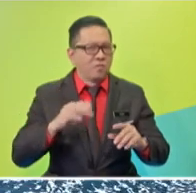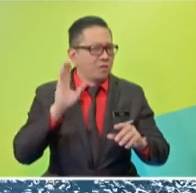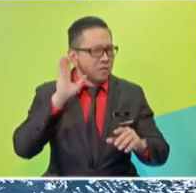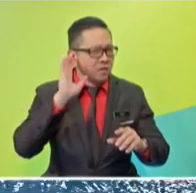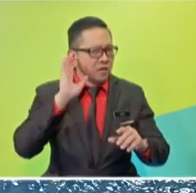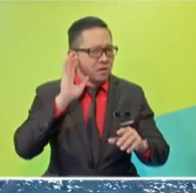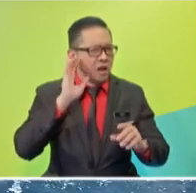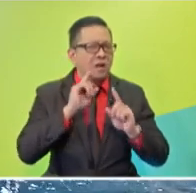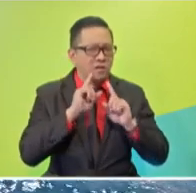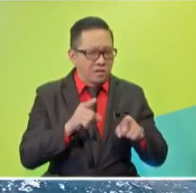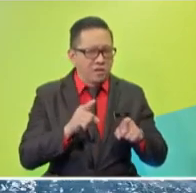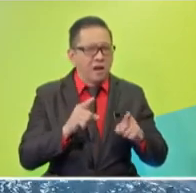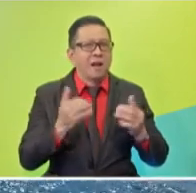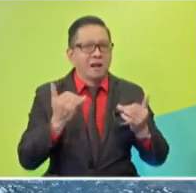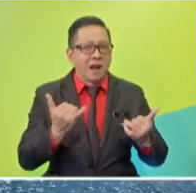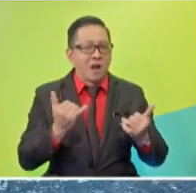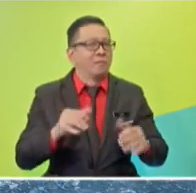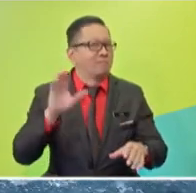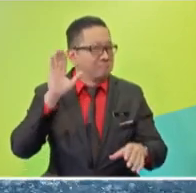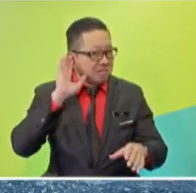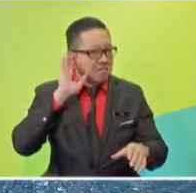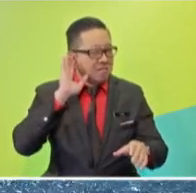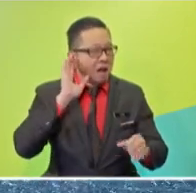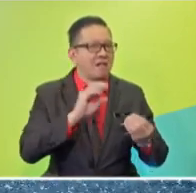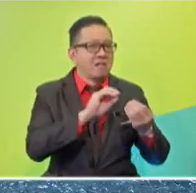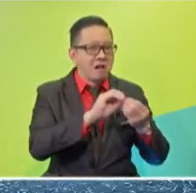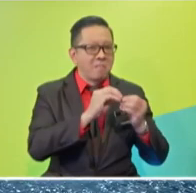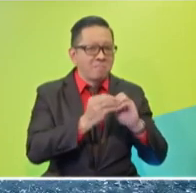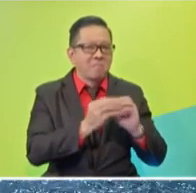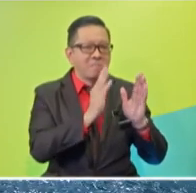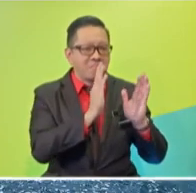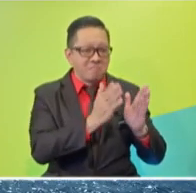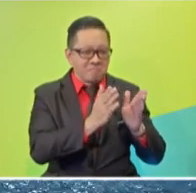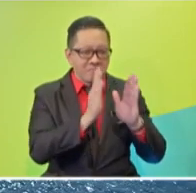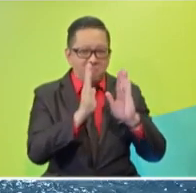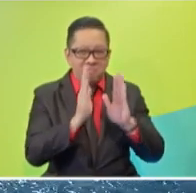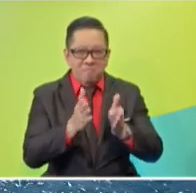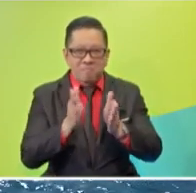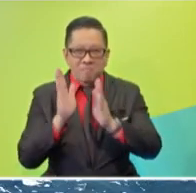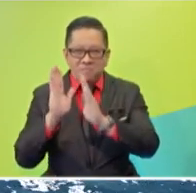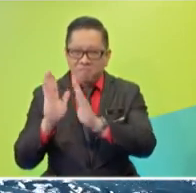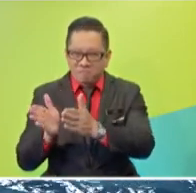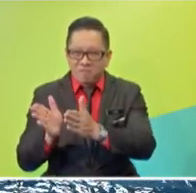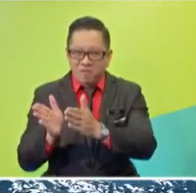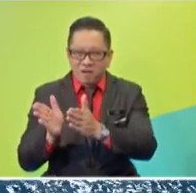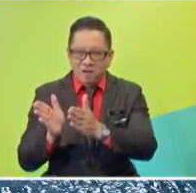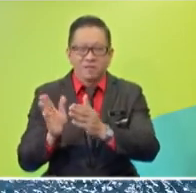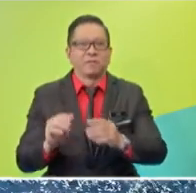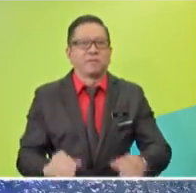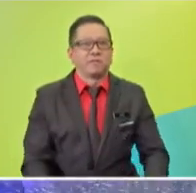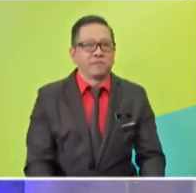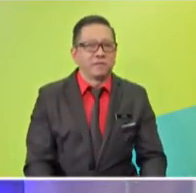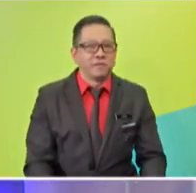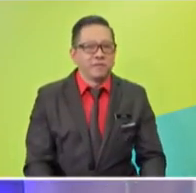false. And this time around, you listen and you number the steps in correct order.